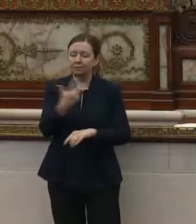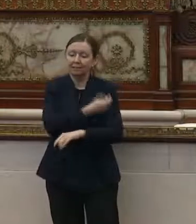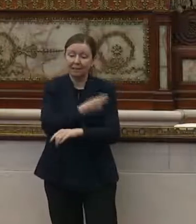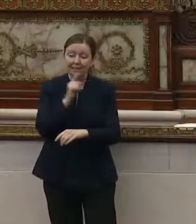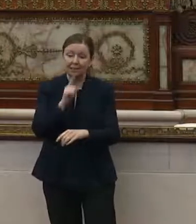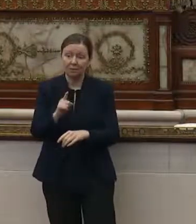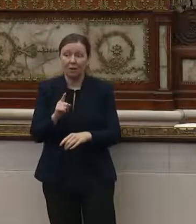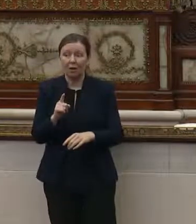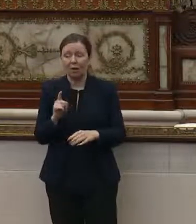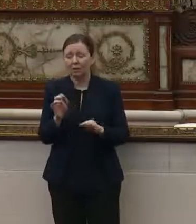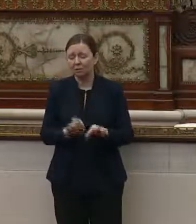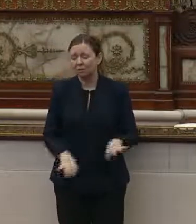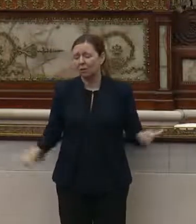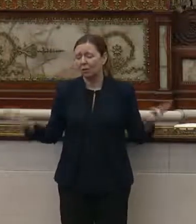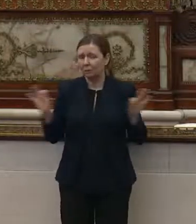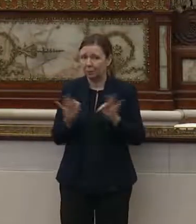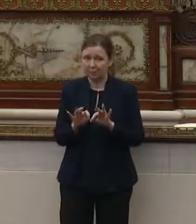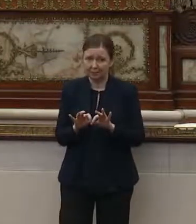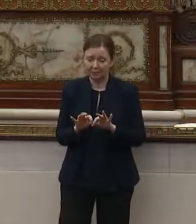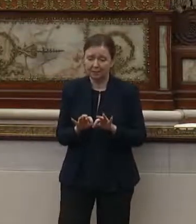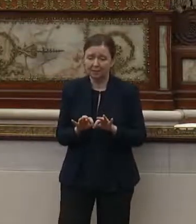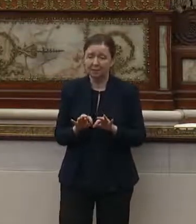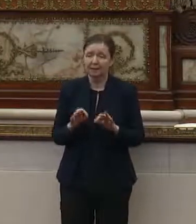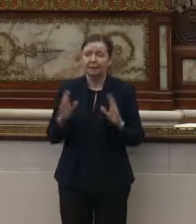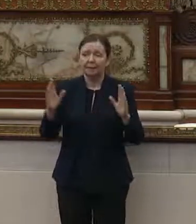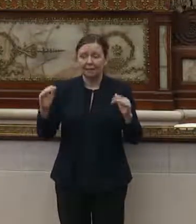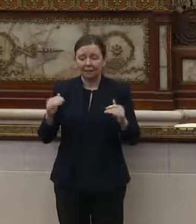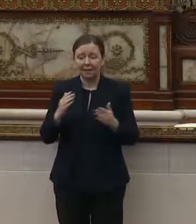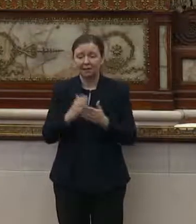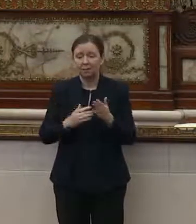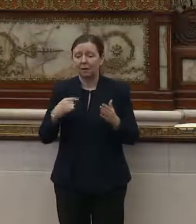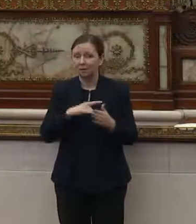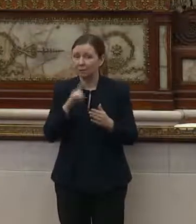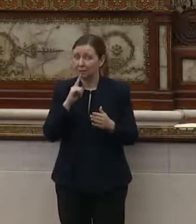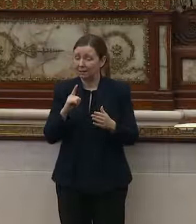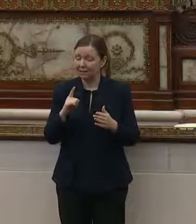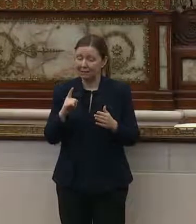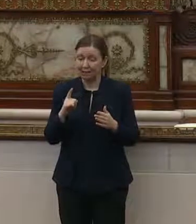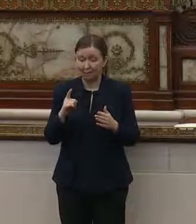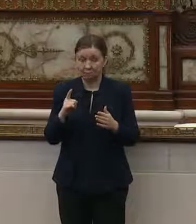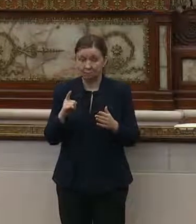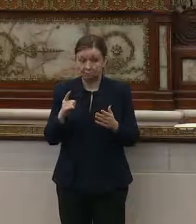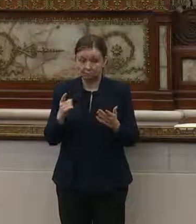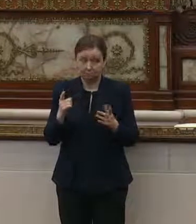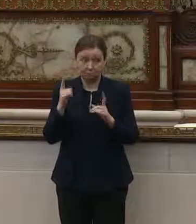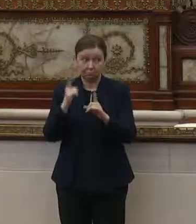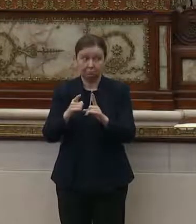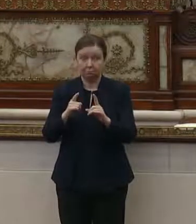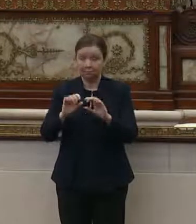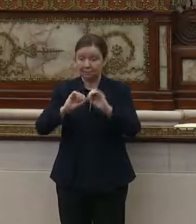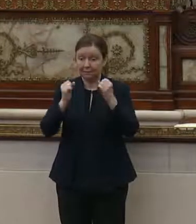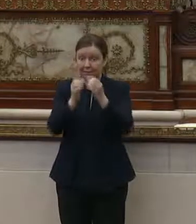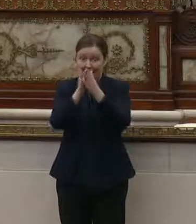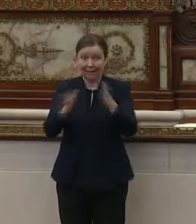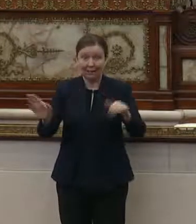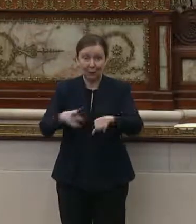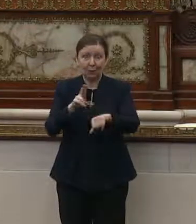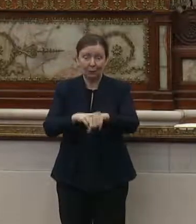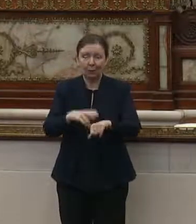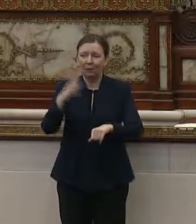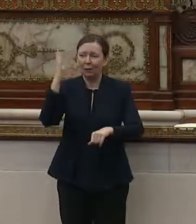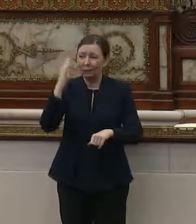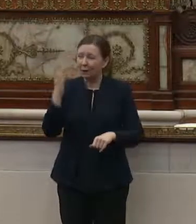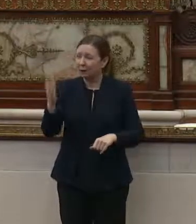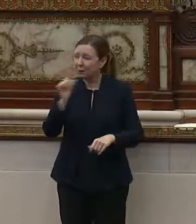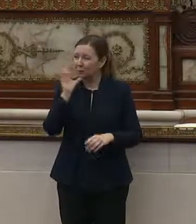are so critically important. And this is the next phase of us really going back to our society as a normal society. Why weren't